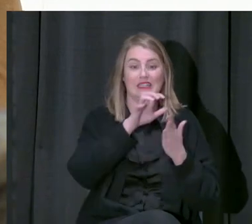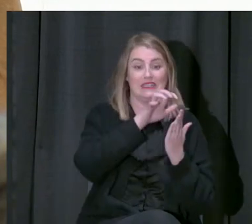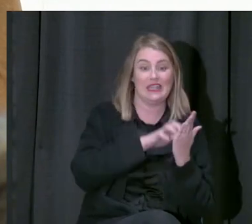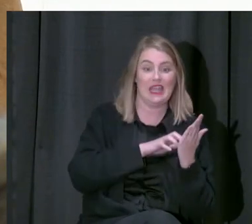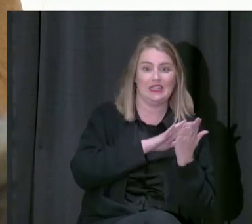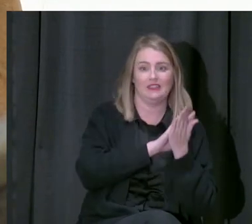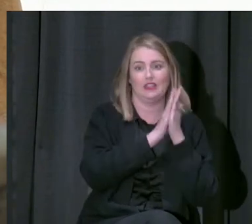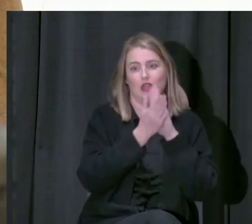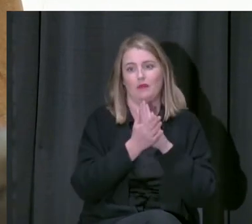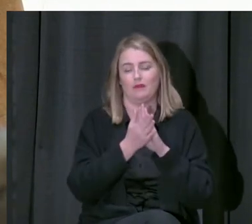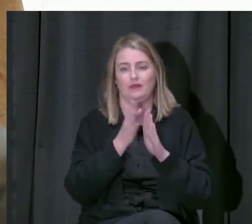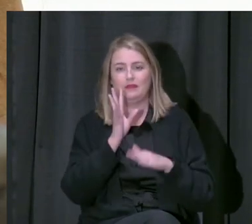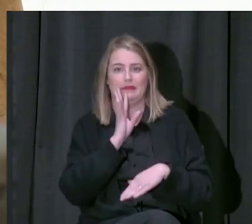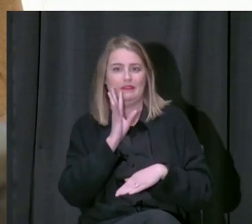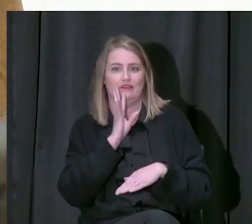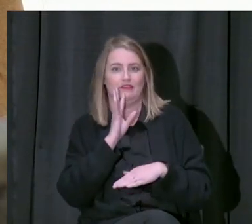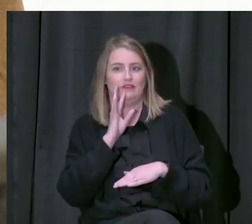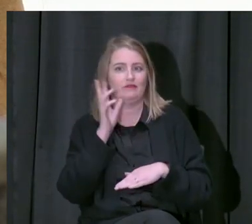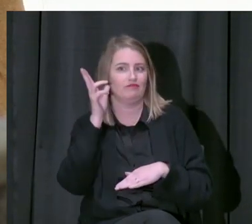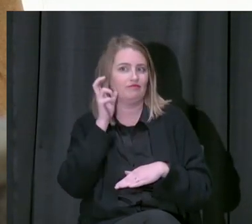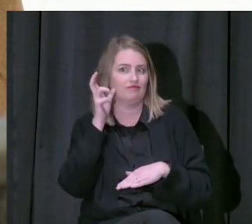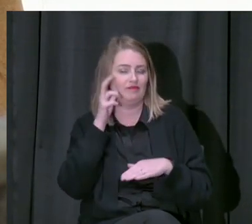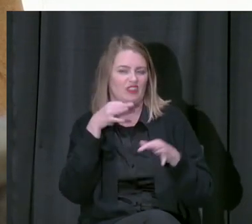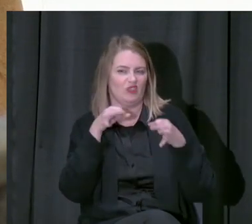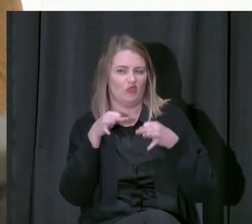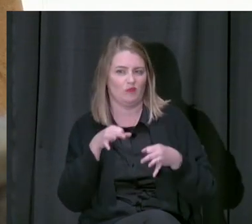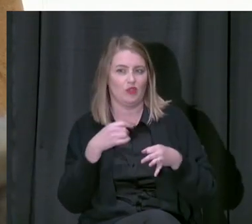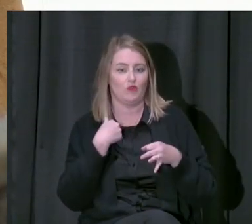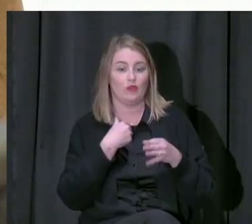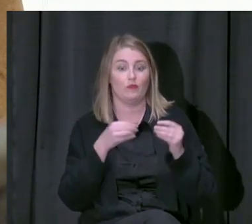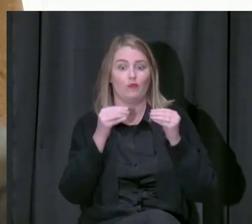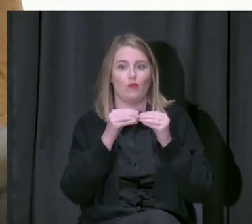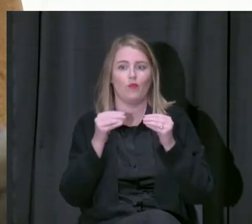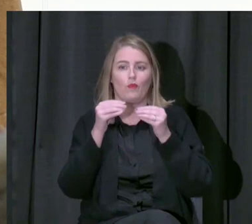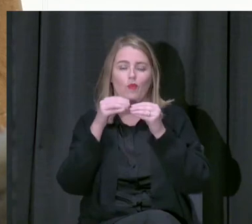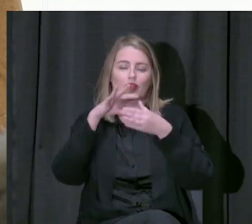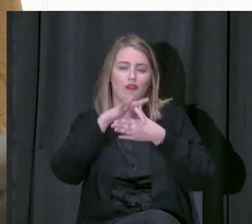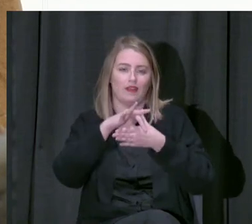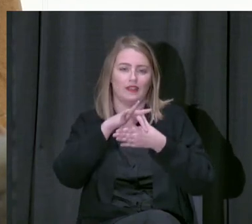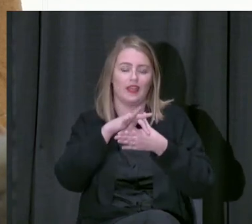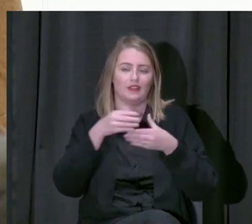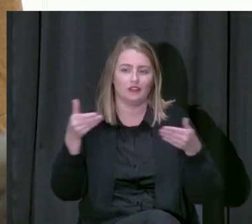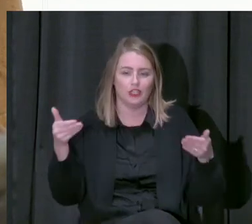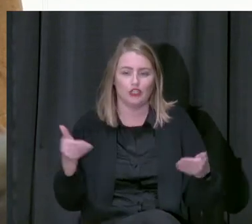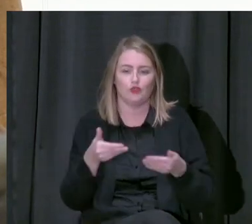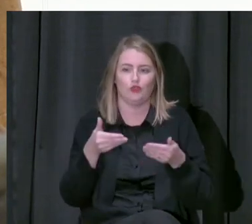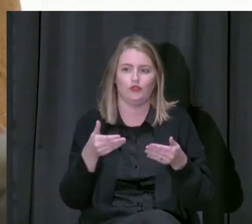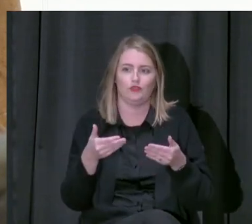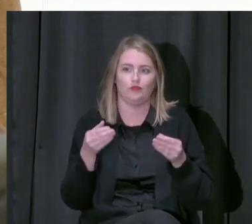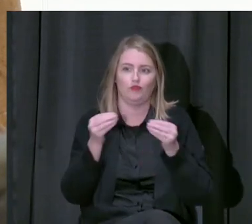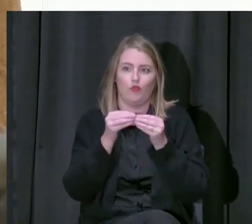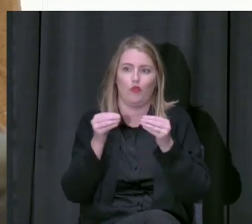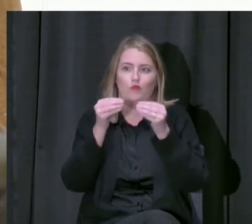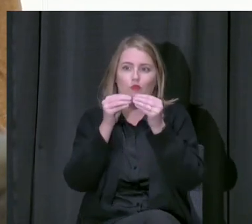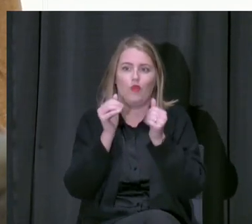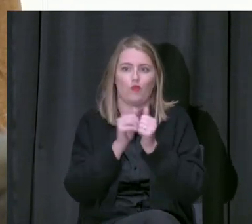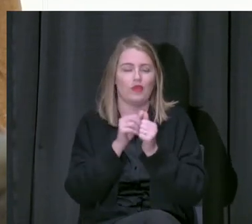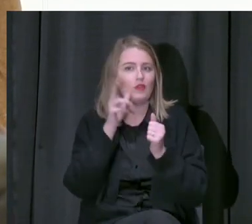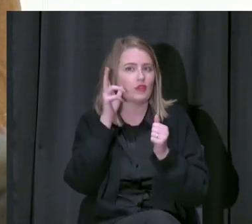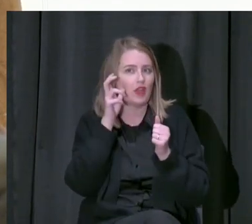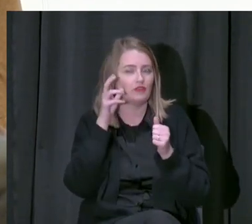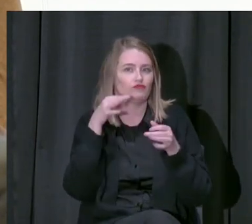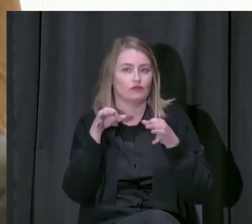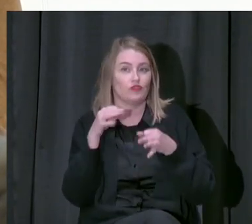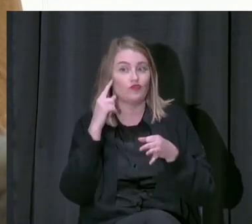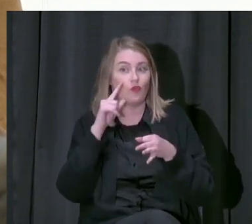text-to-speech-based audio descriptions so that we can create more and more content, introduce more and more content with audio descriptions to our low